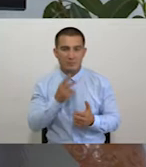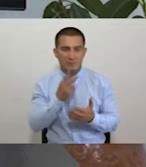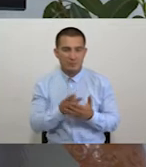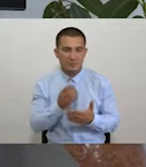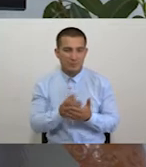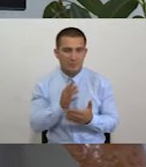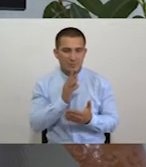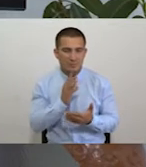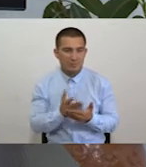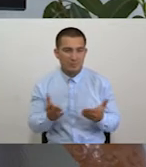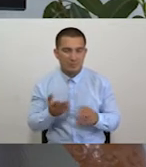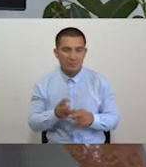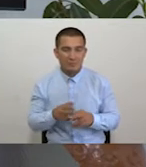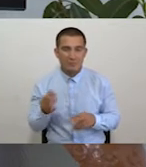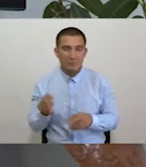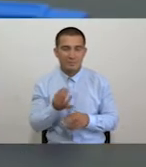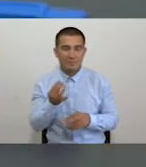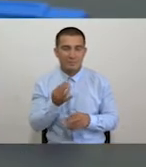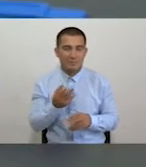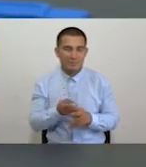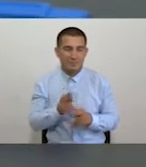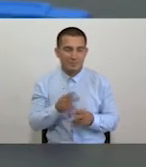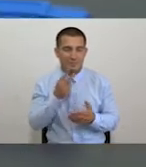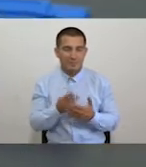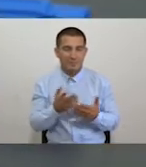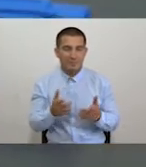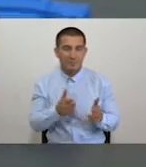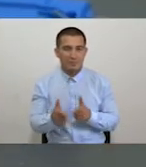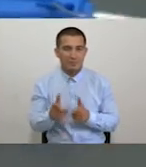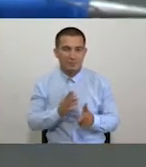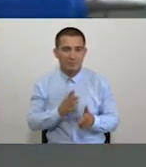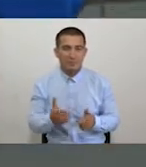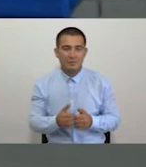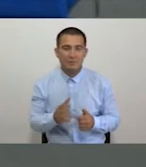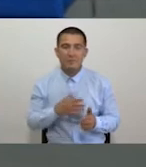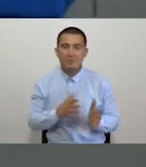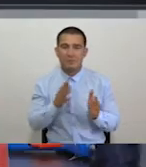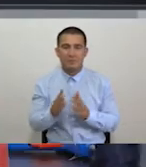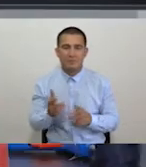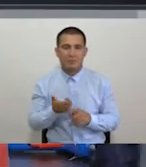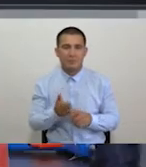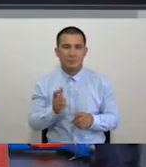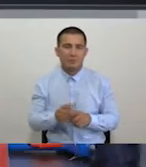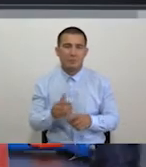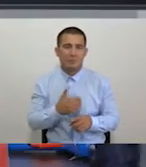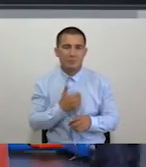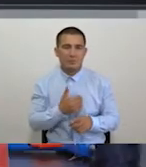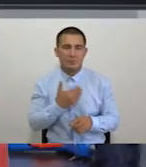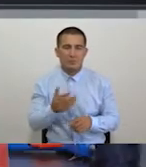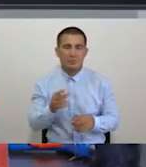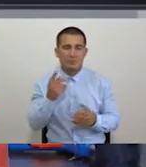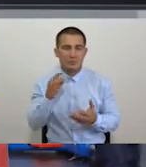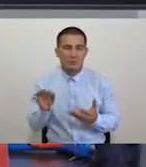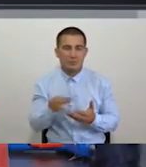Mana qizlarim, ajoyib igna qadagichimiz tayyor bo'ldi. Ana endi bemalol tikish